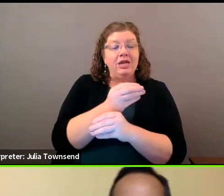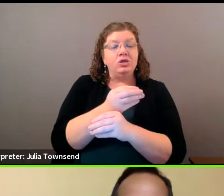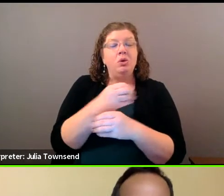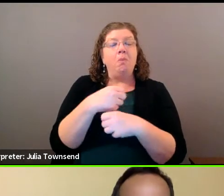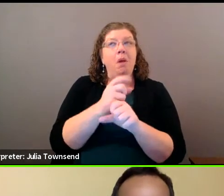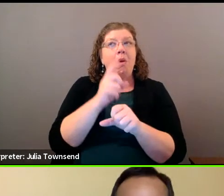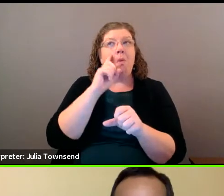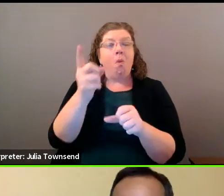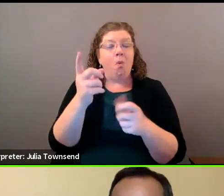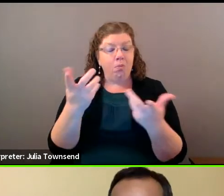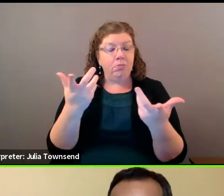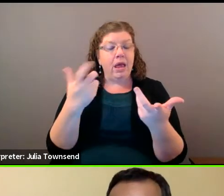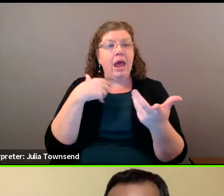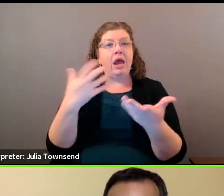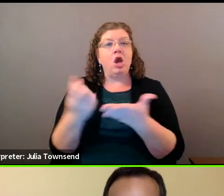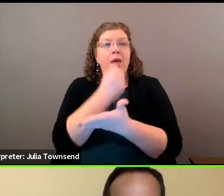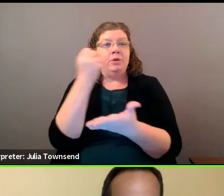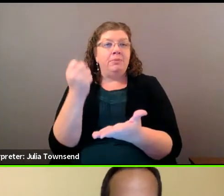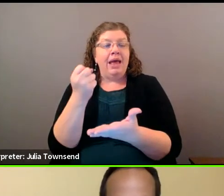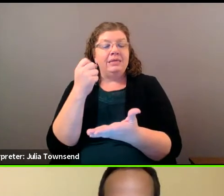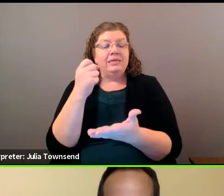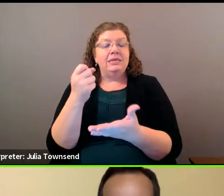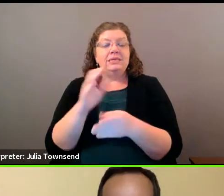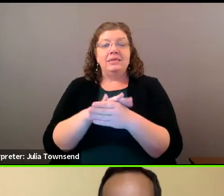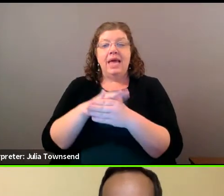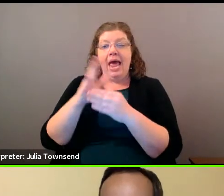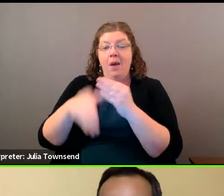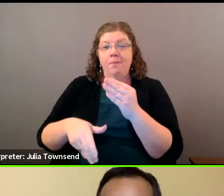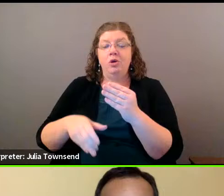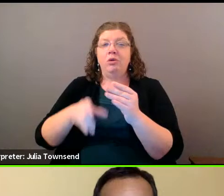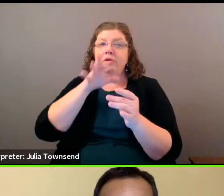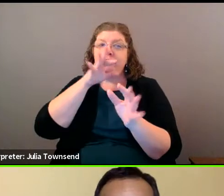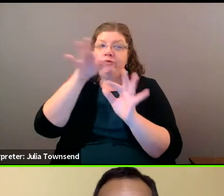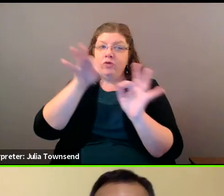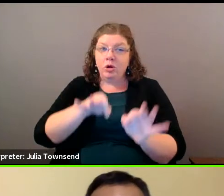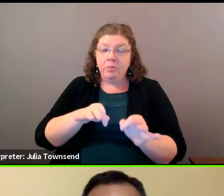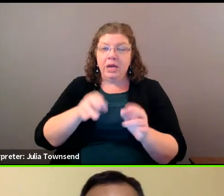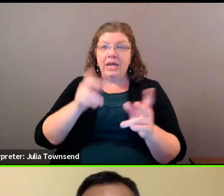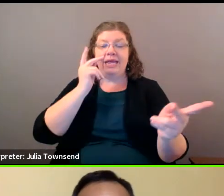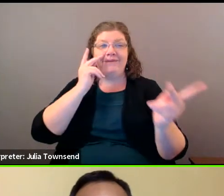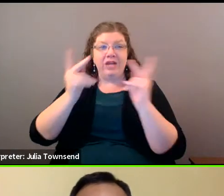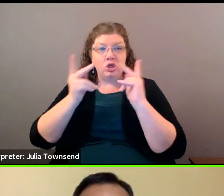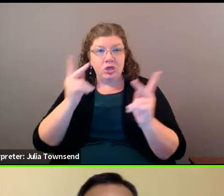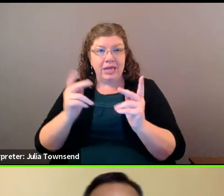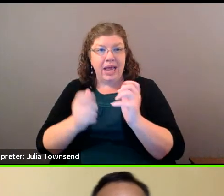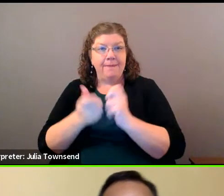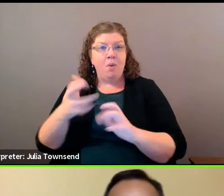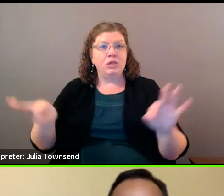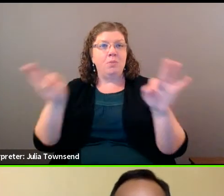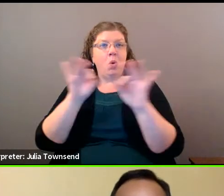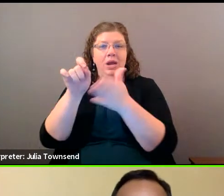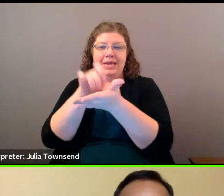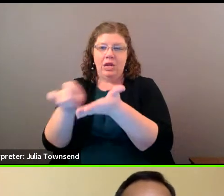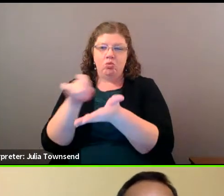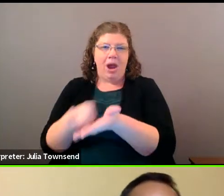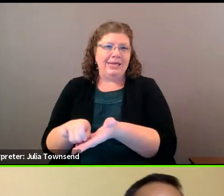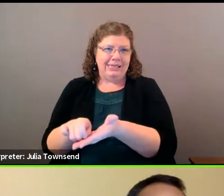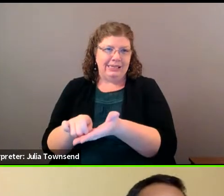and optimizes output verbally, visually, and most importantly in writing. And